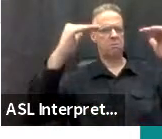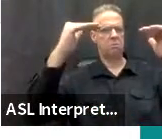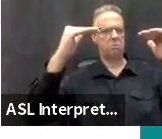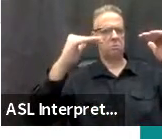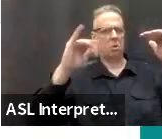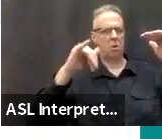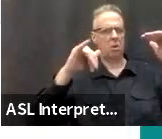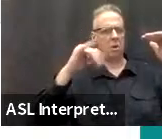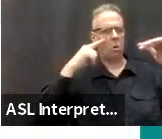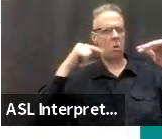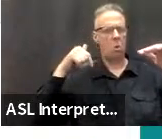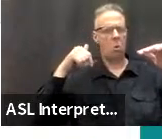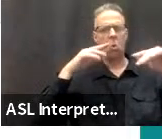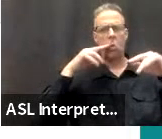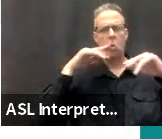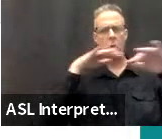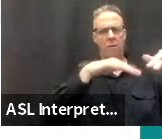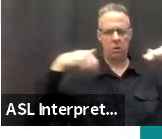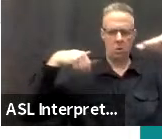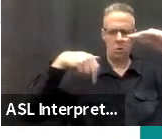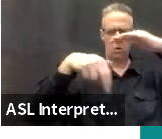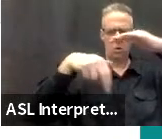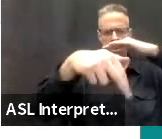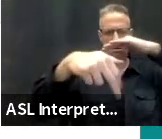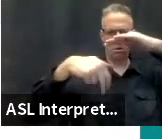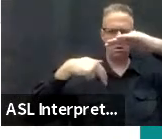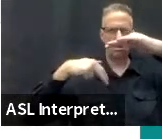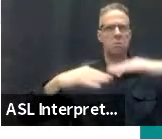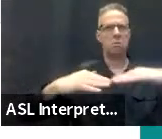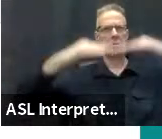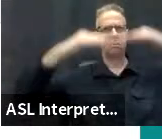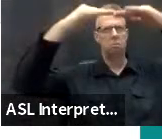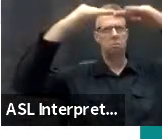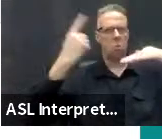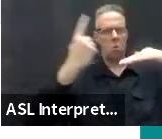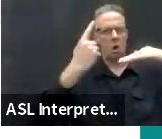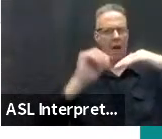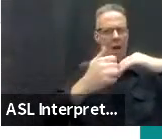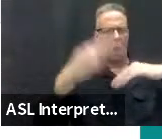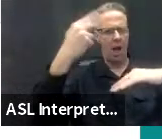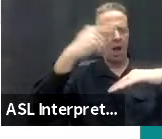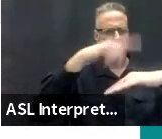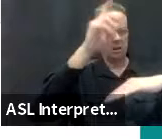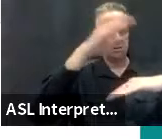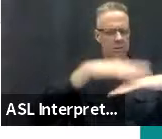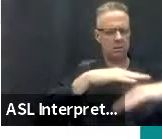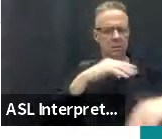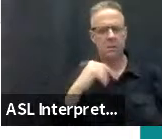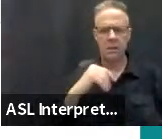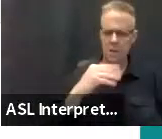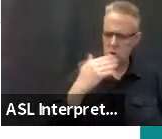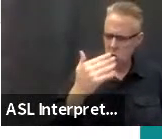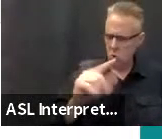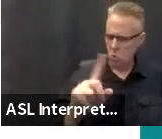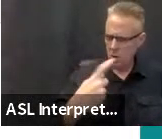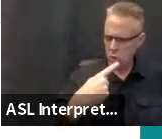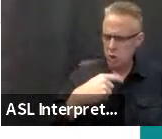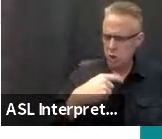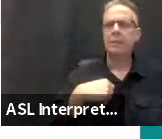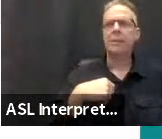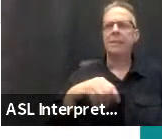the walkway along the river, on the riverfront? It's a good question. And there